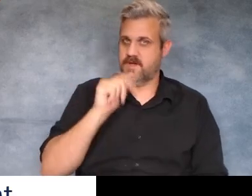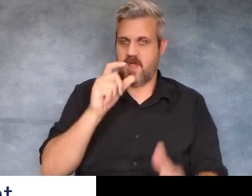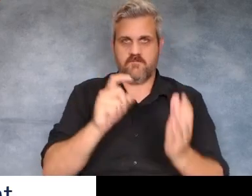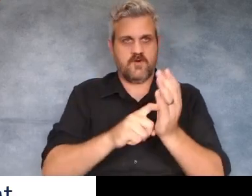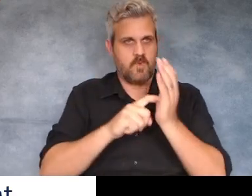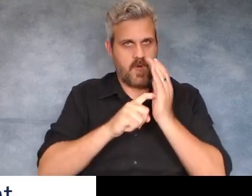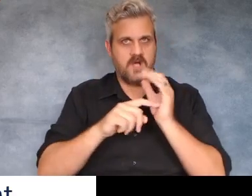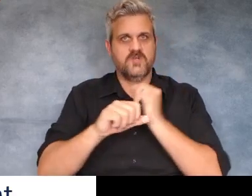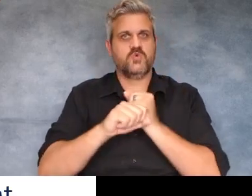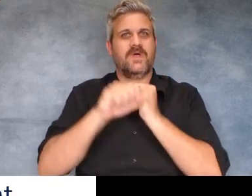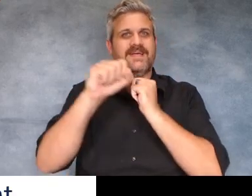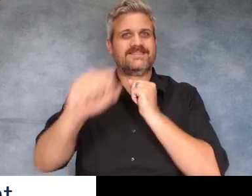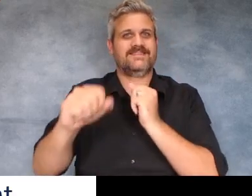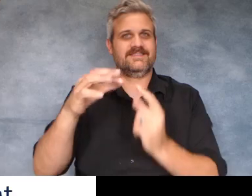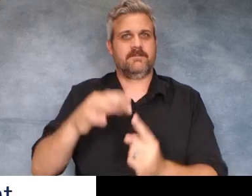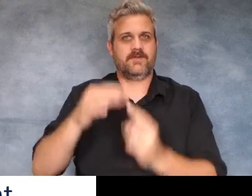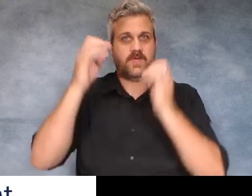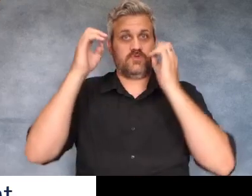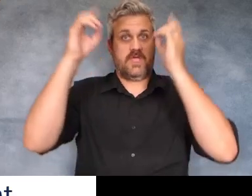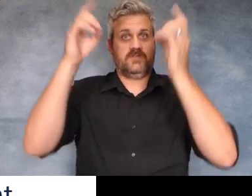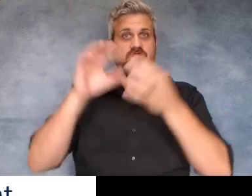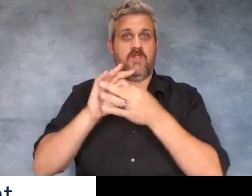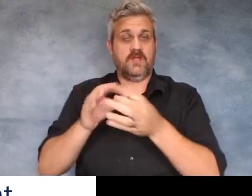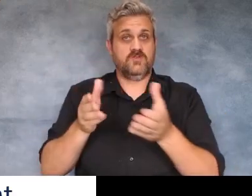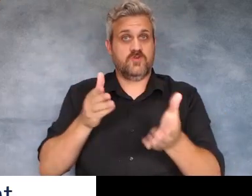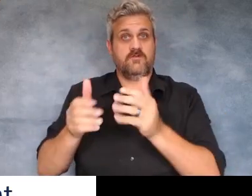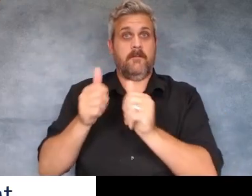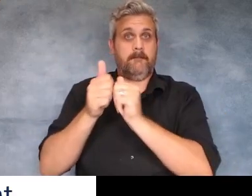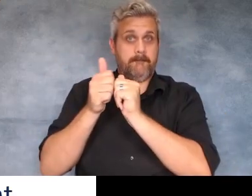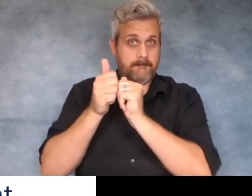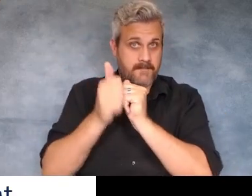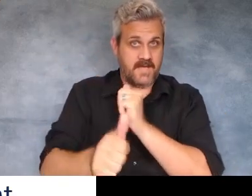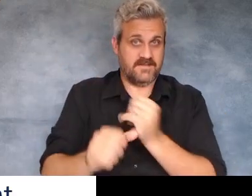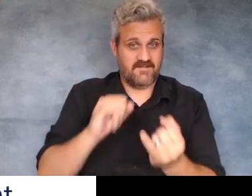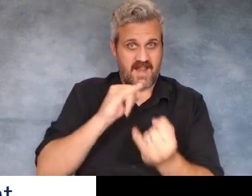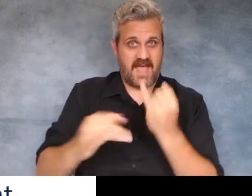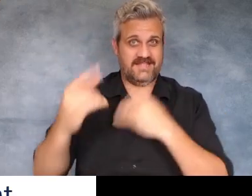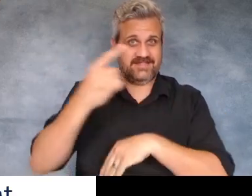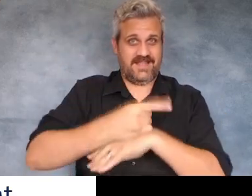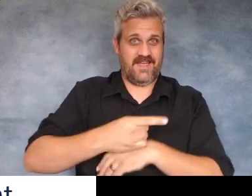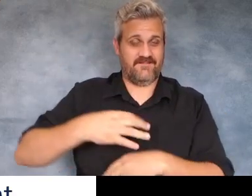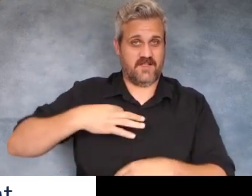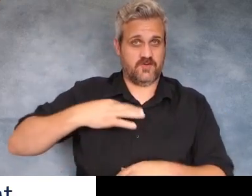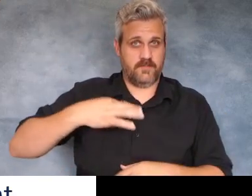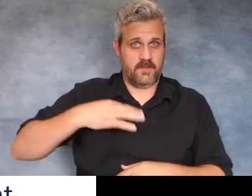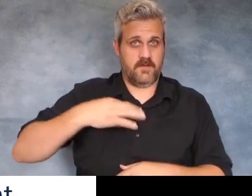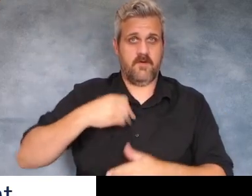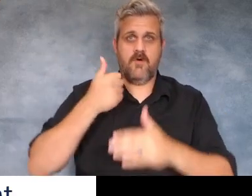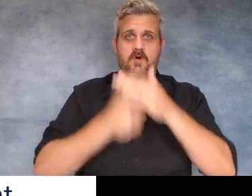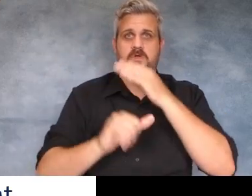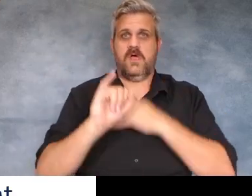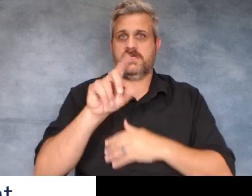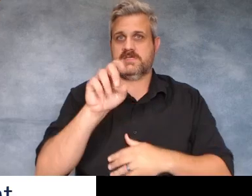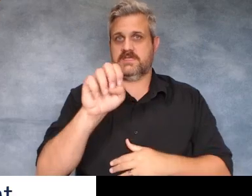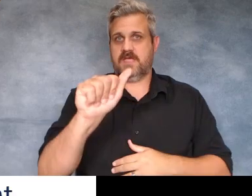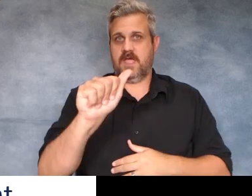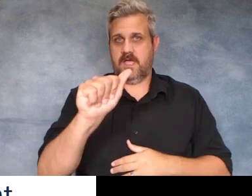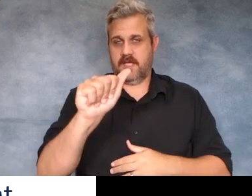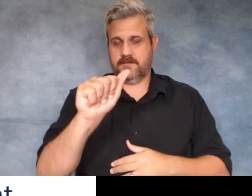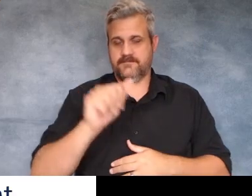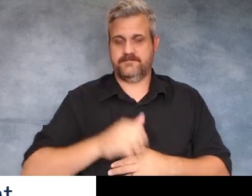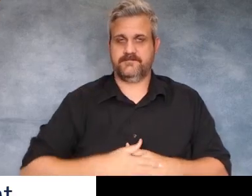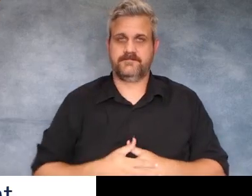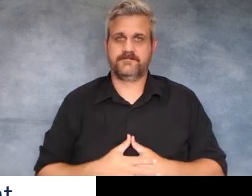extend the student's special education and related services past the last day of eligibility under the